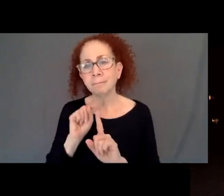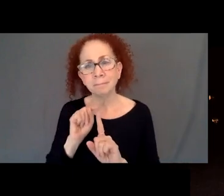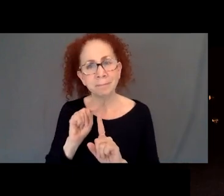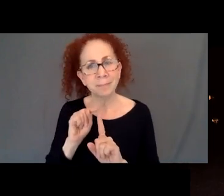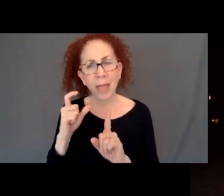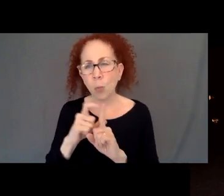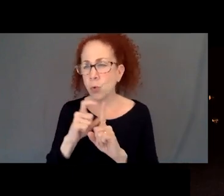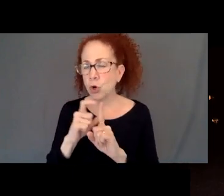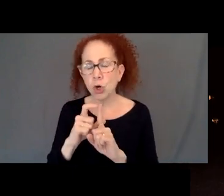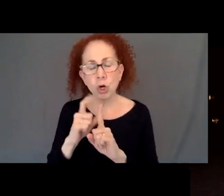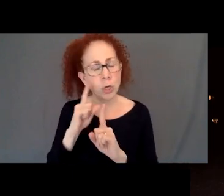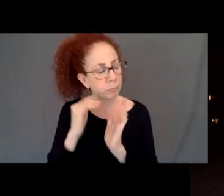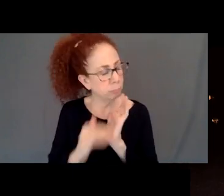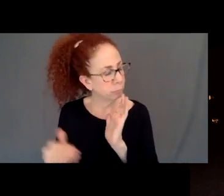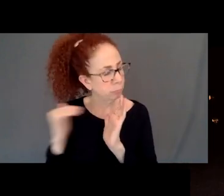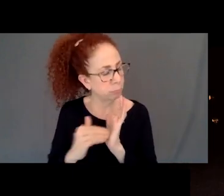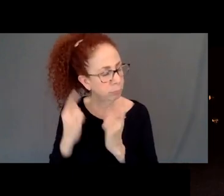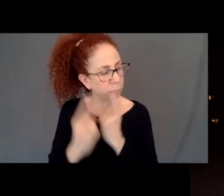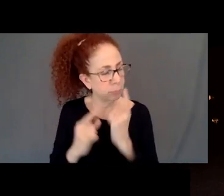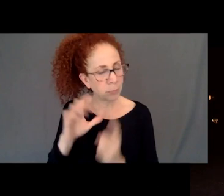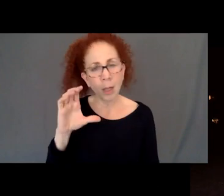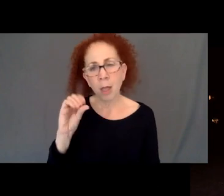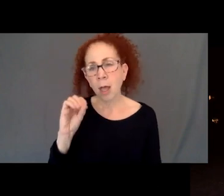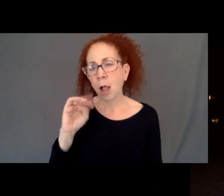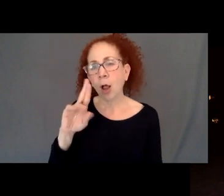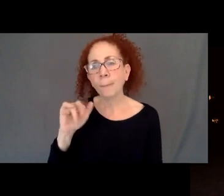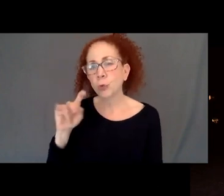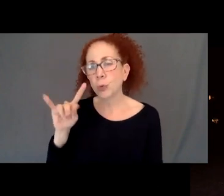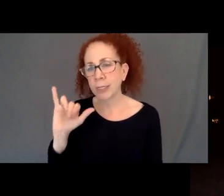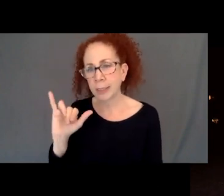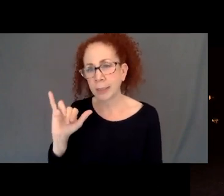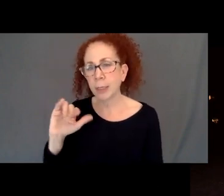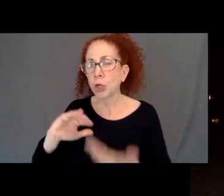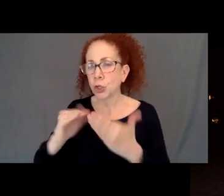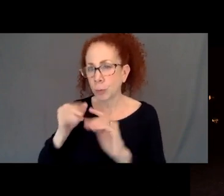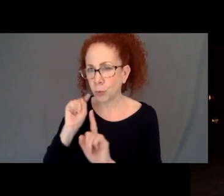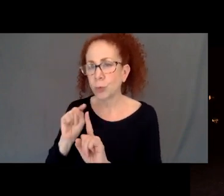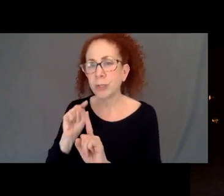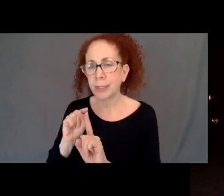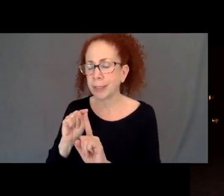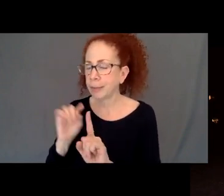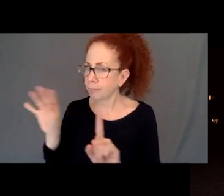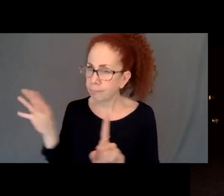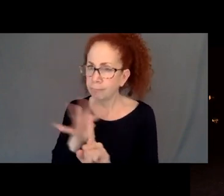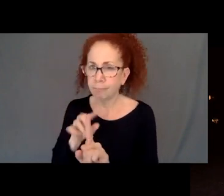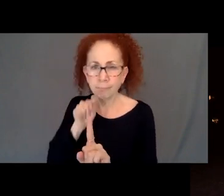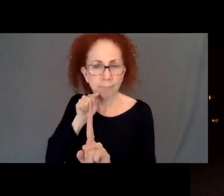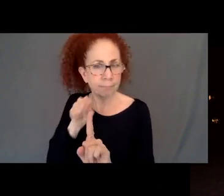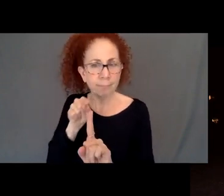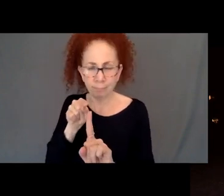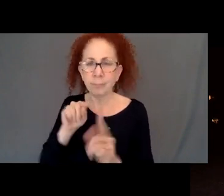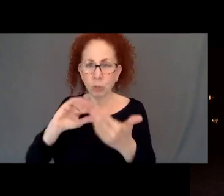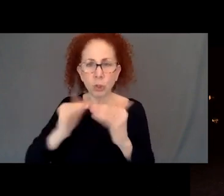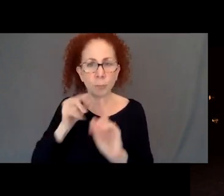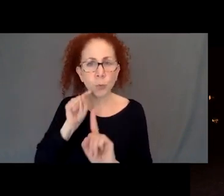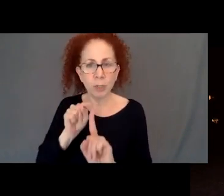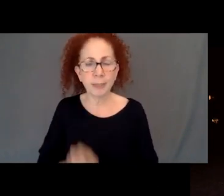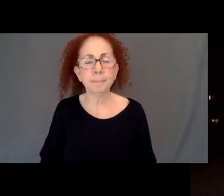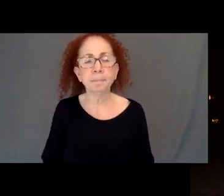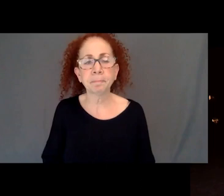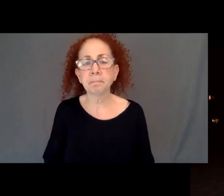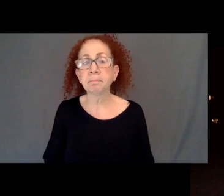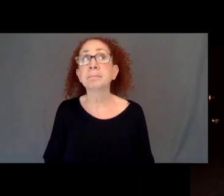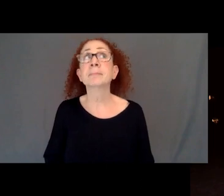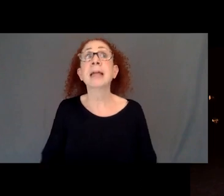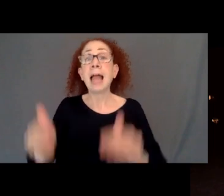been on repeat during this time was community for me. Like everything kind of somehow centered back around community. And then after that